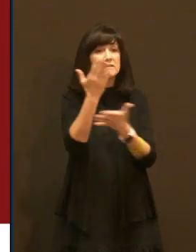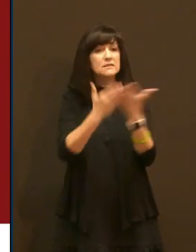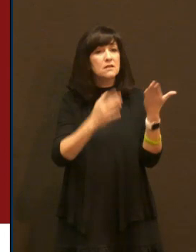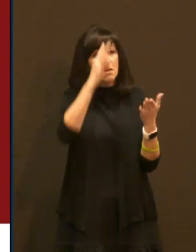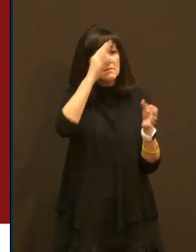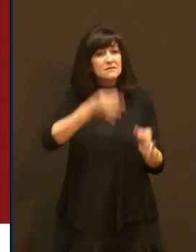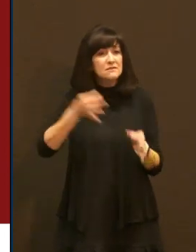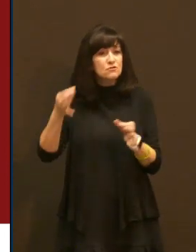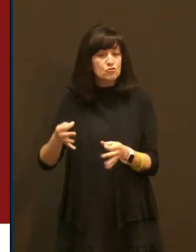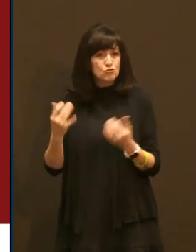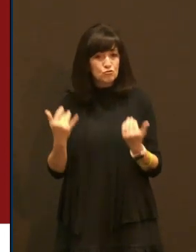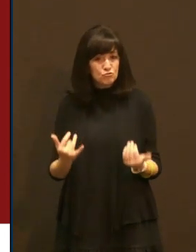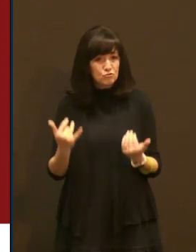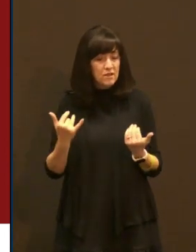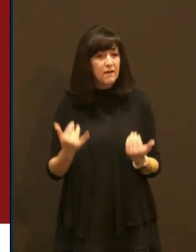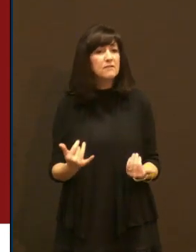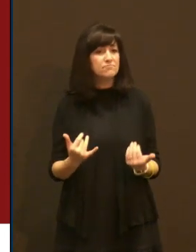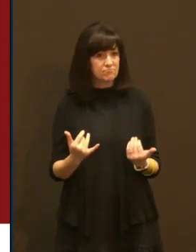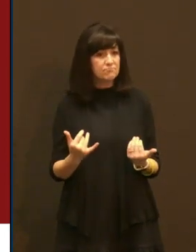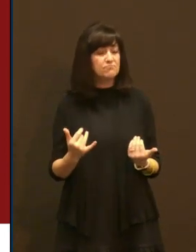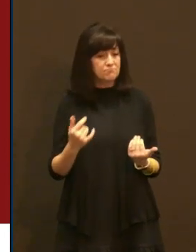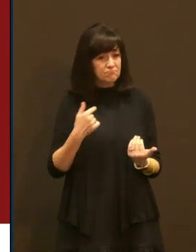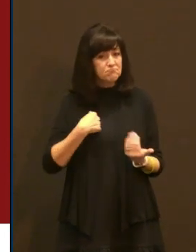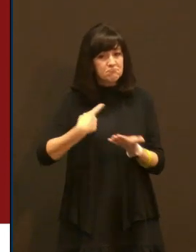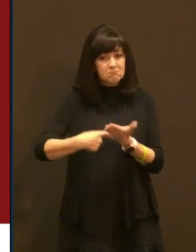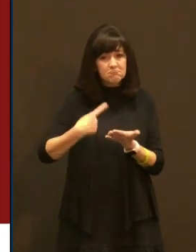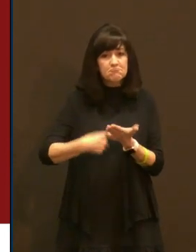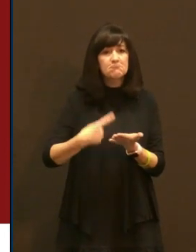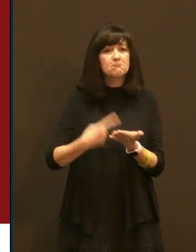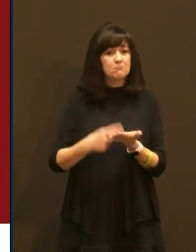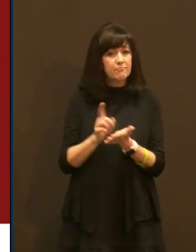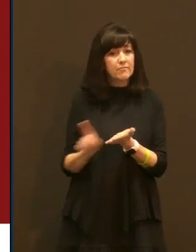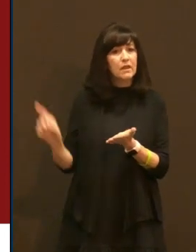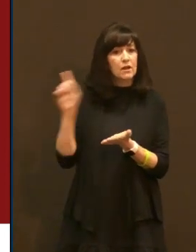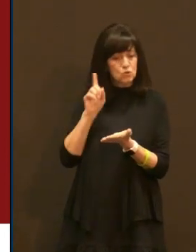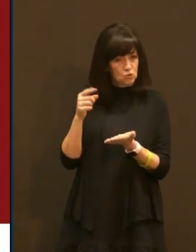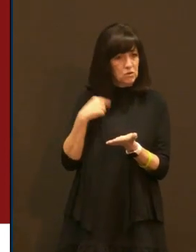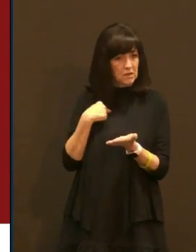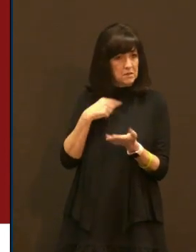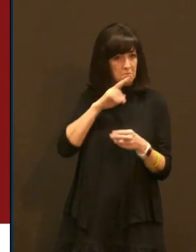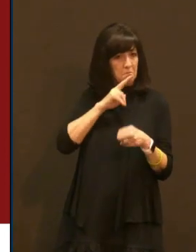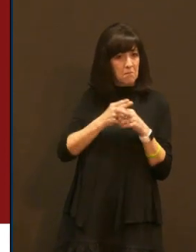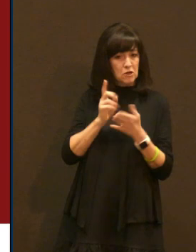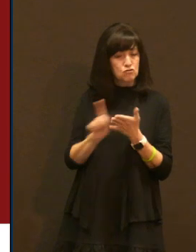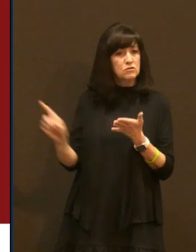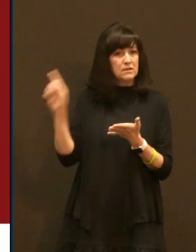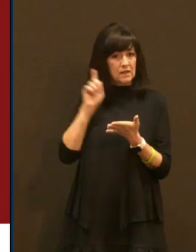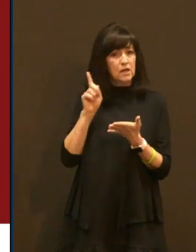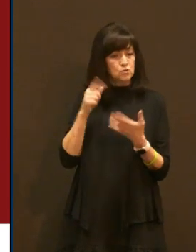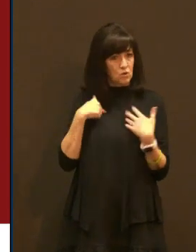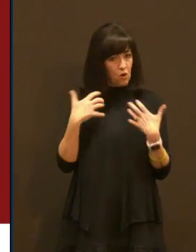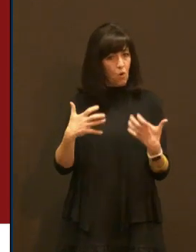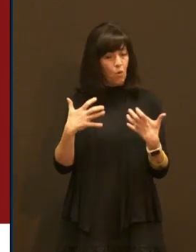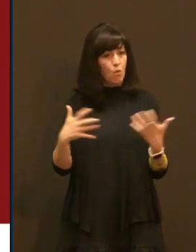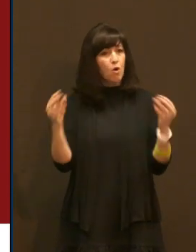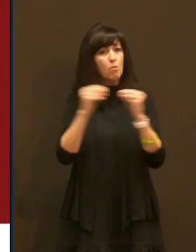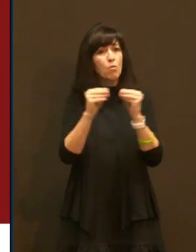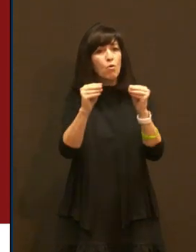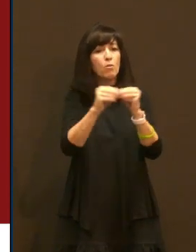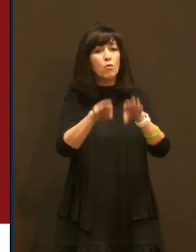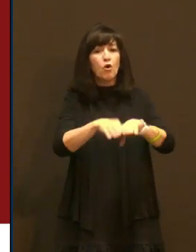mentioned late last week about opening further the beaches here in